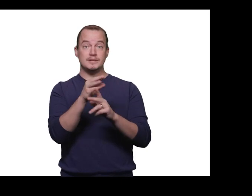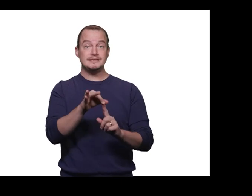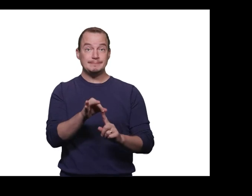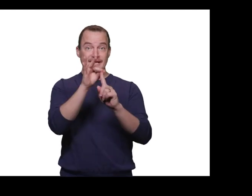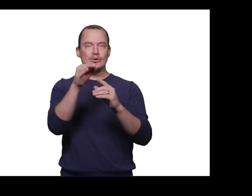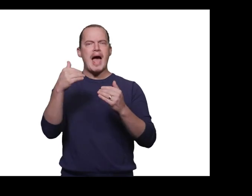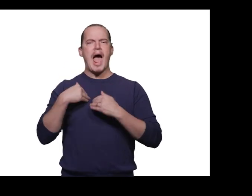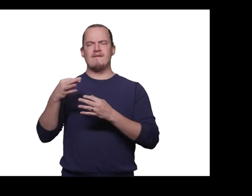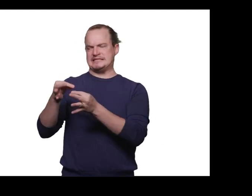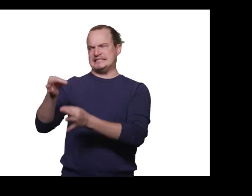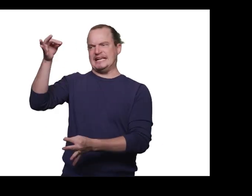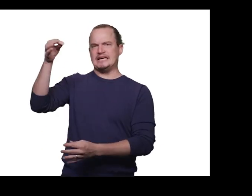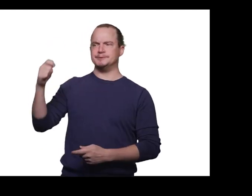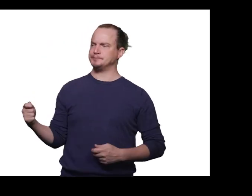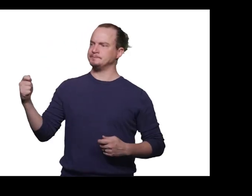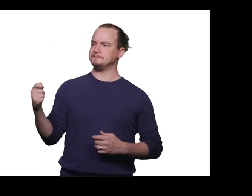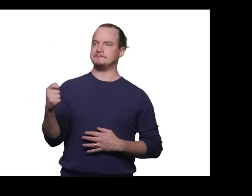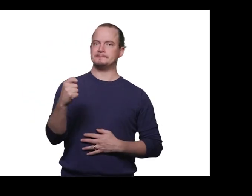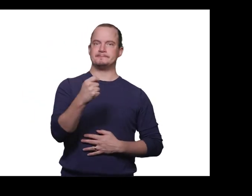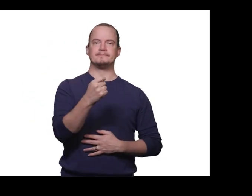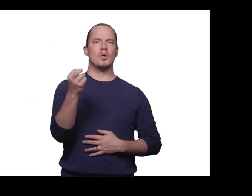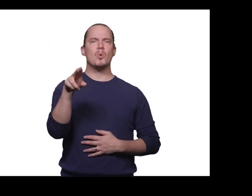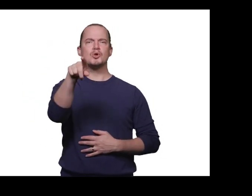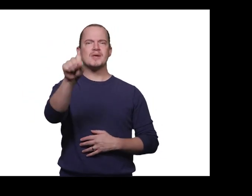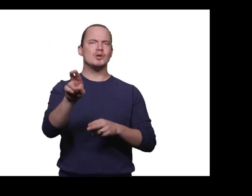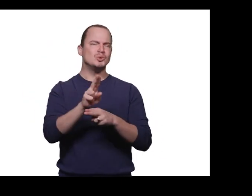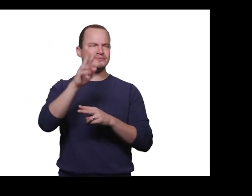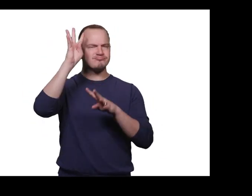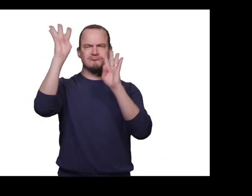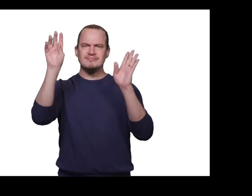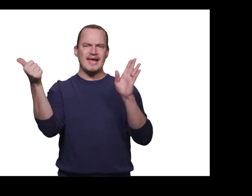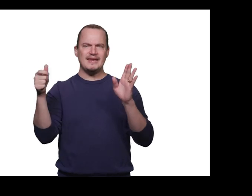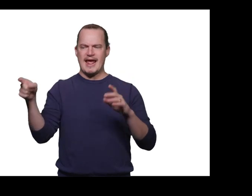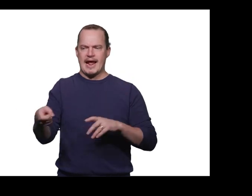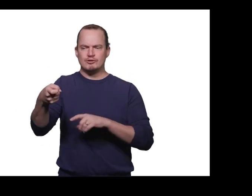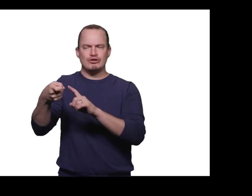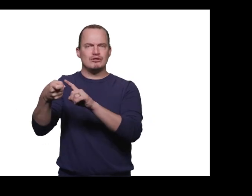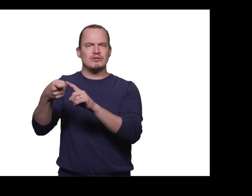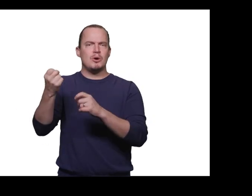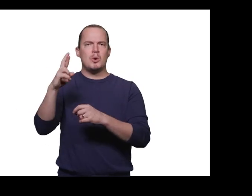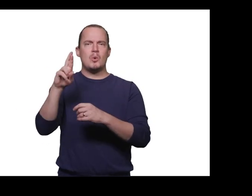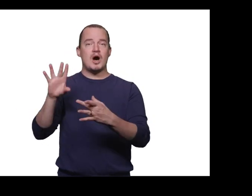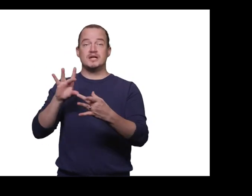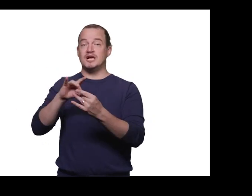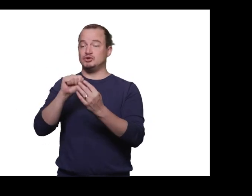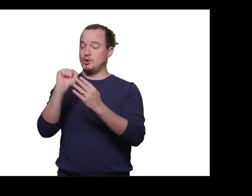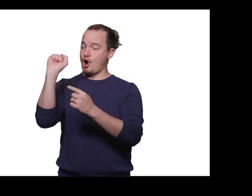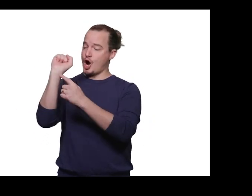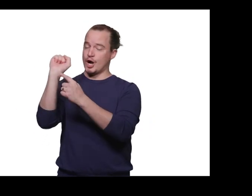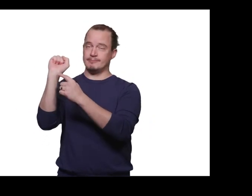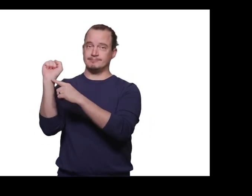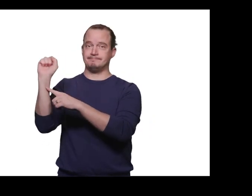counting bunny has a stick to use. We can also use one of those handles, or we can attach the